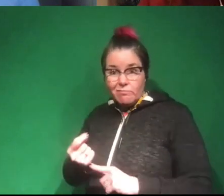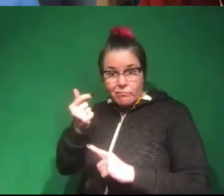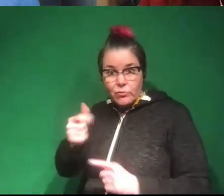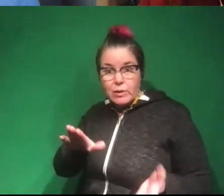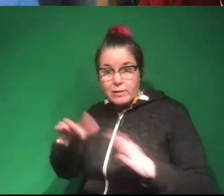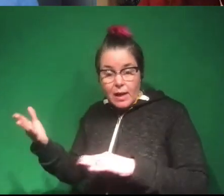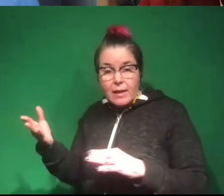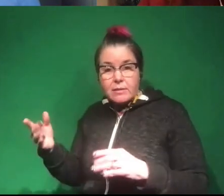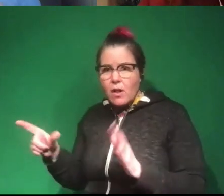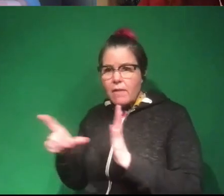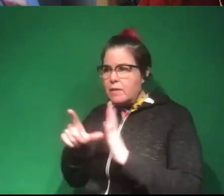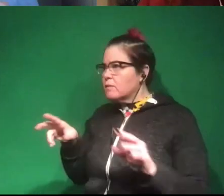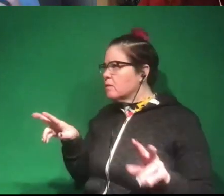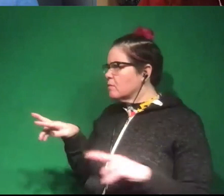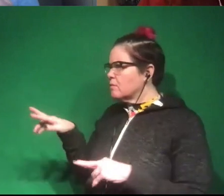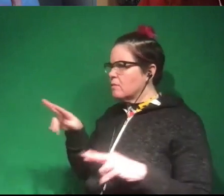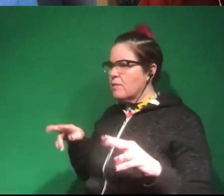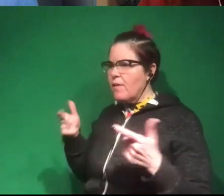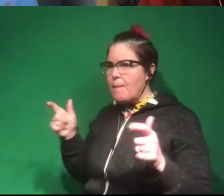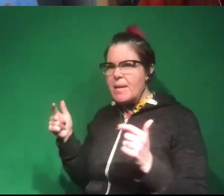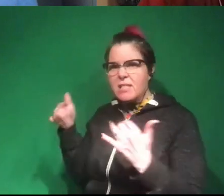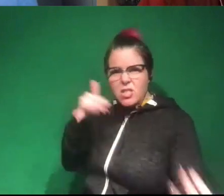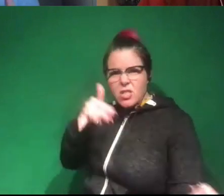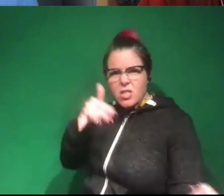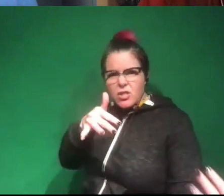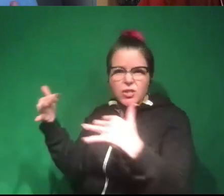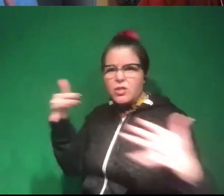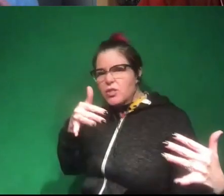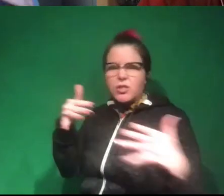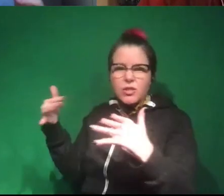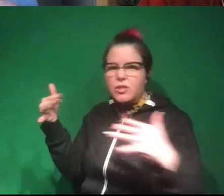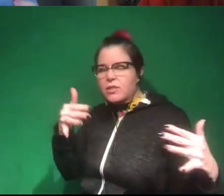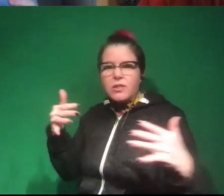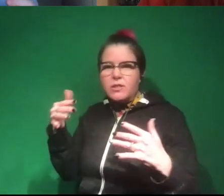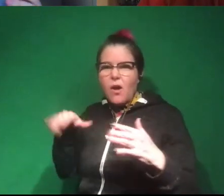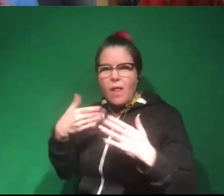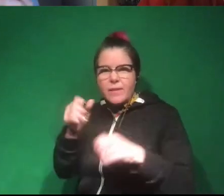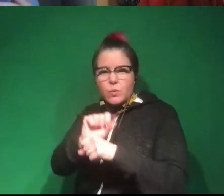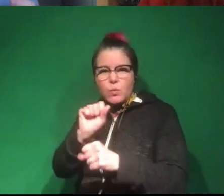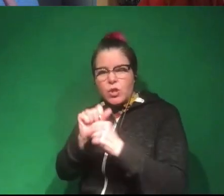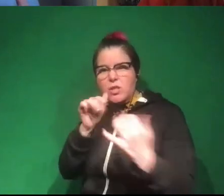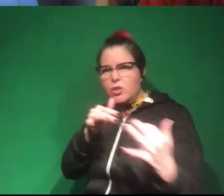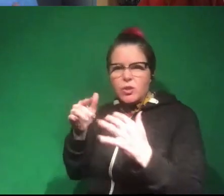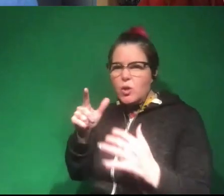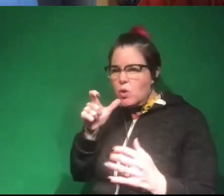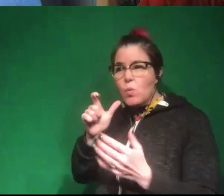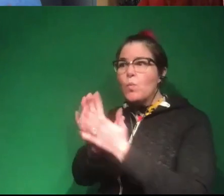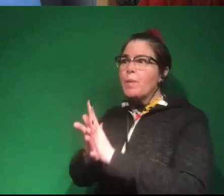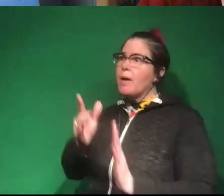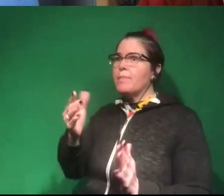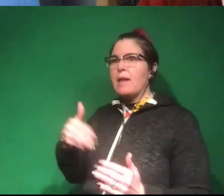sudden they kind of look around and there's a big battle royale, a dueling of all these workers to see who will become the